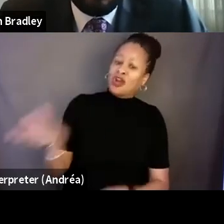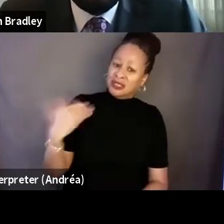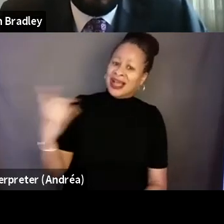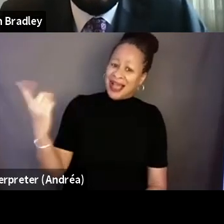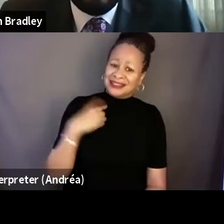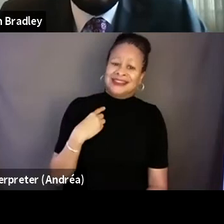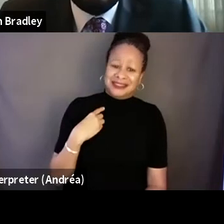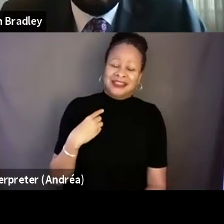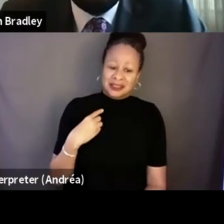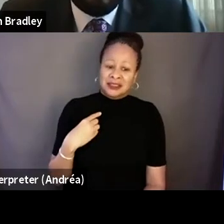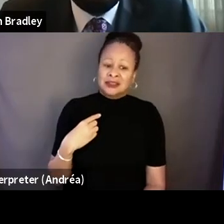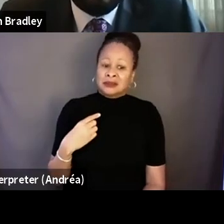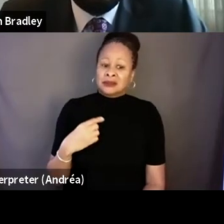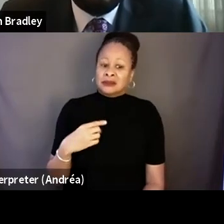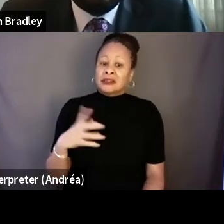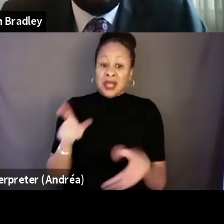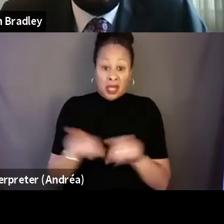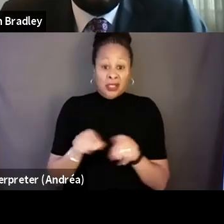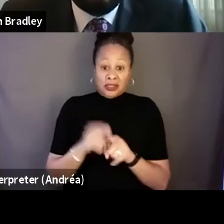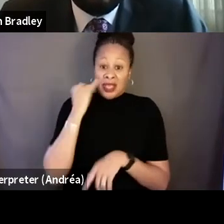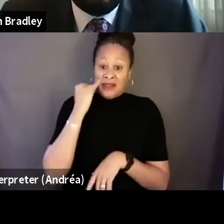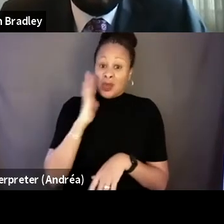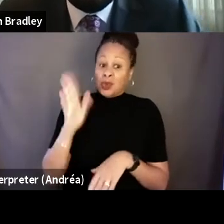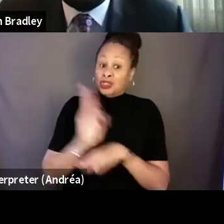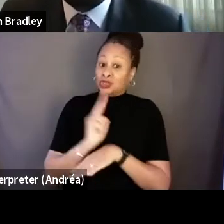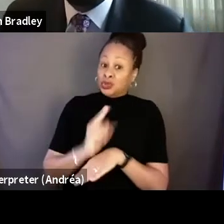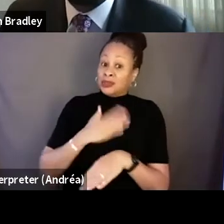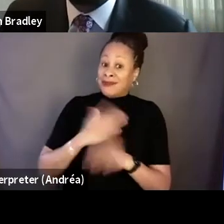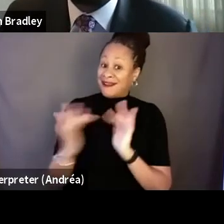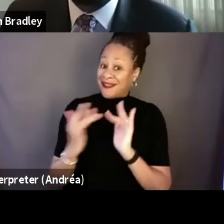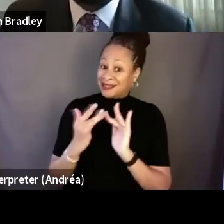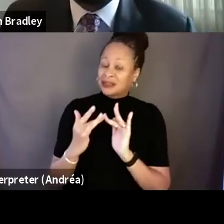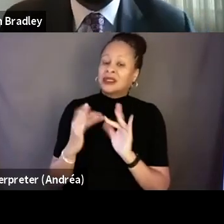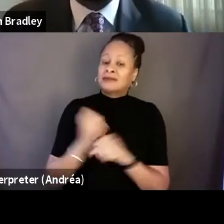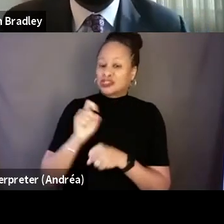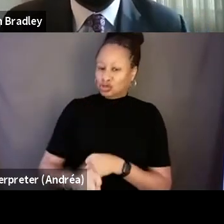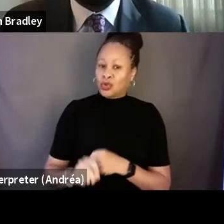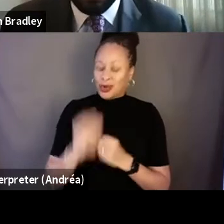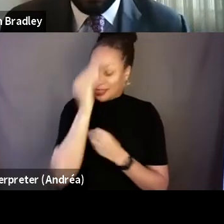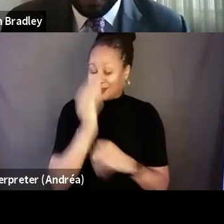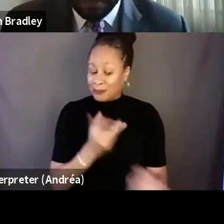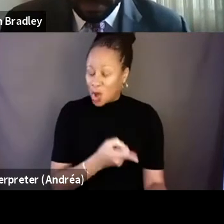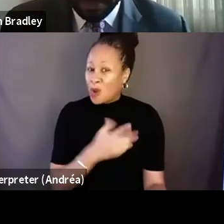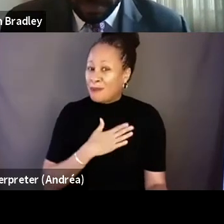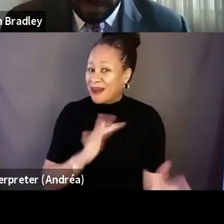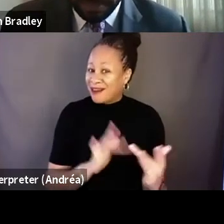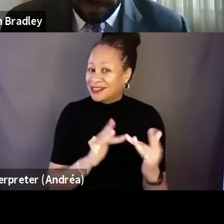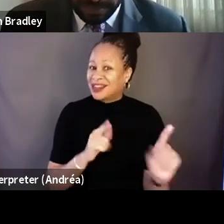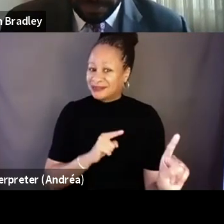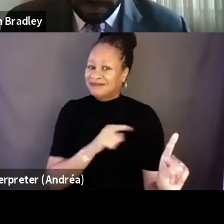me. And also, if they were going to use my contacts, to be sure to let the contact know that